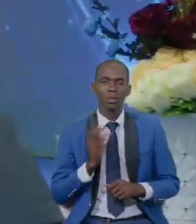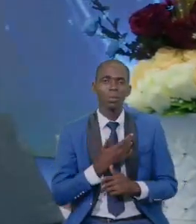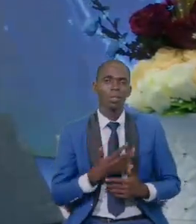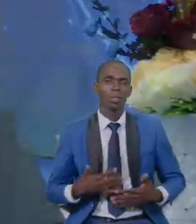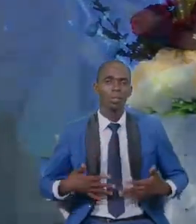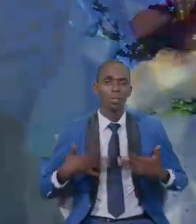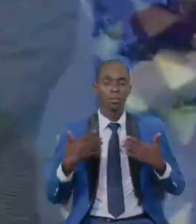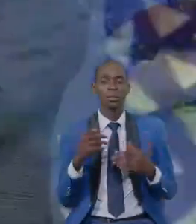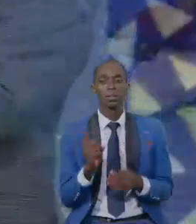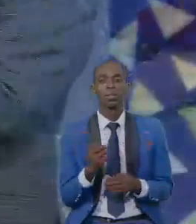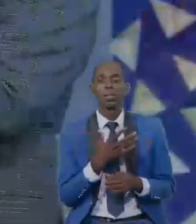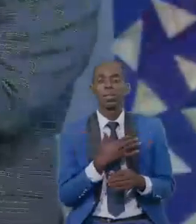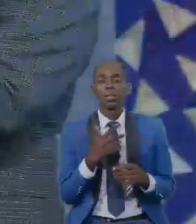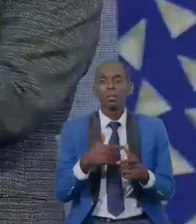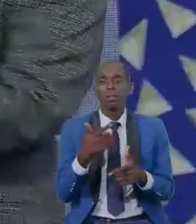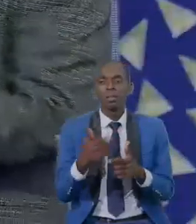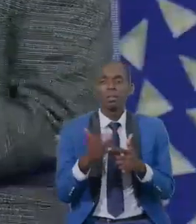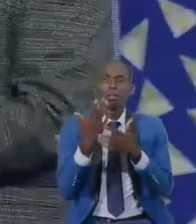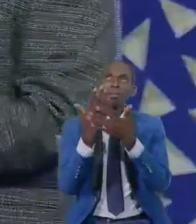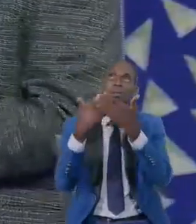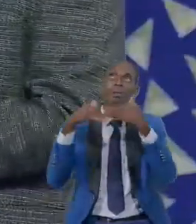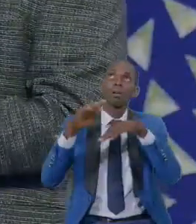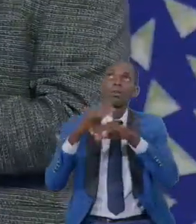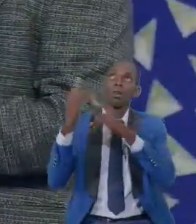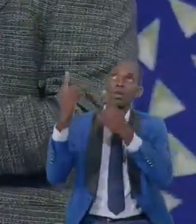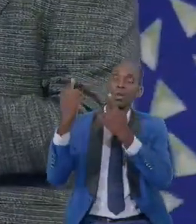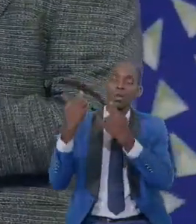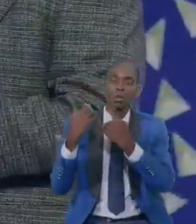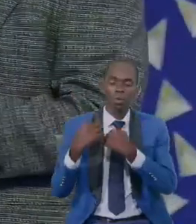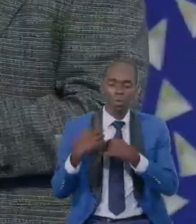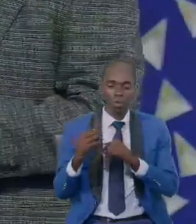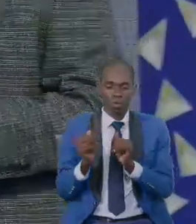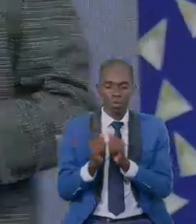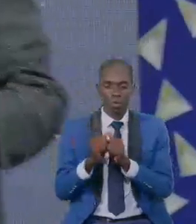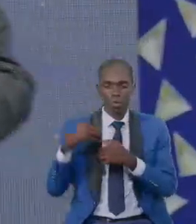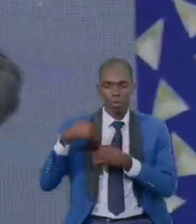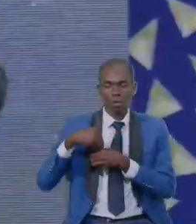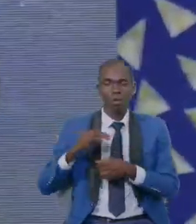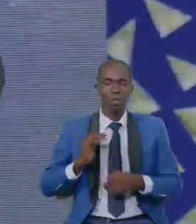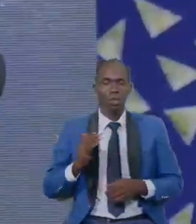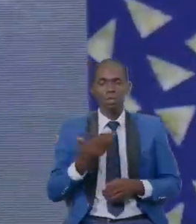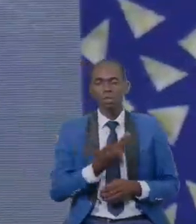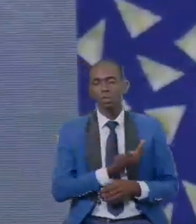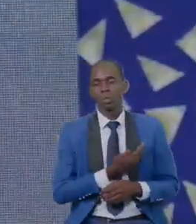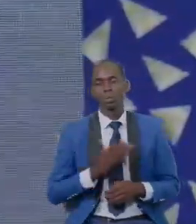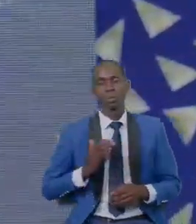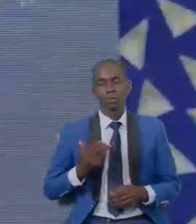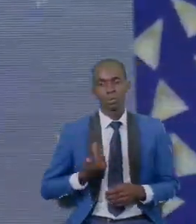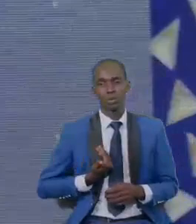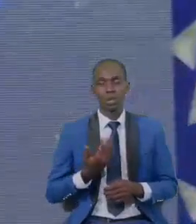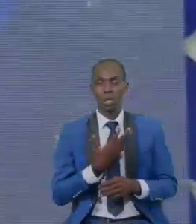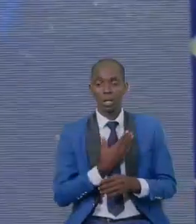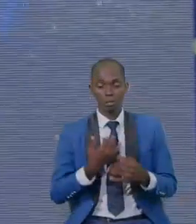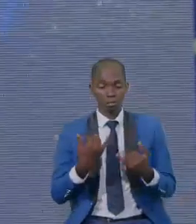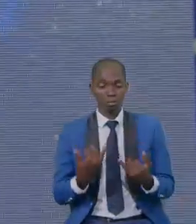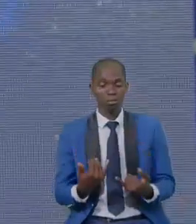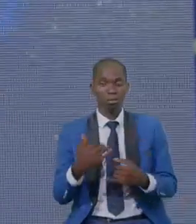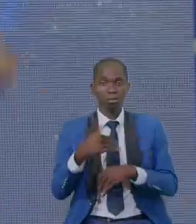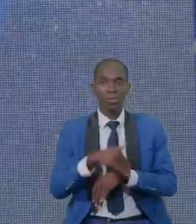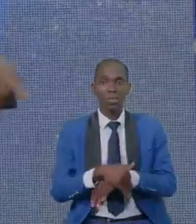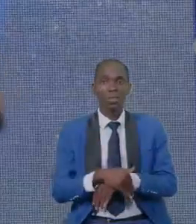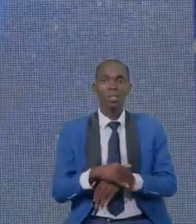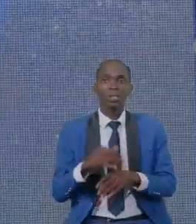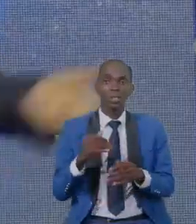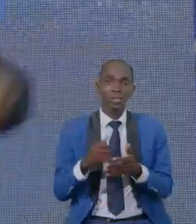And then heaven comes within our soul. And tonight it comes inside